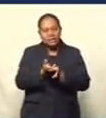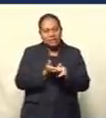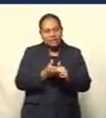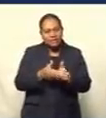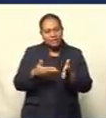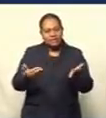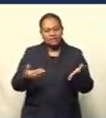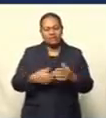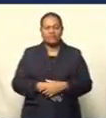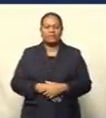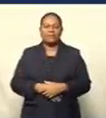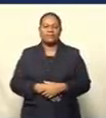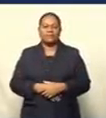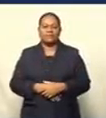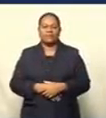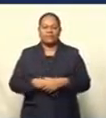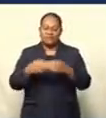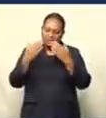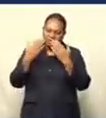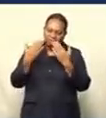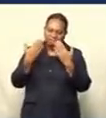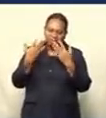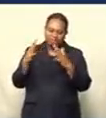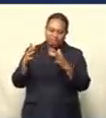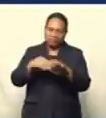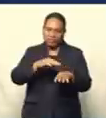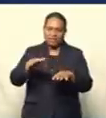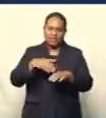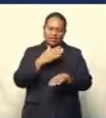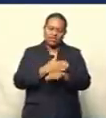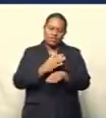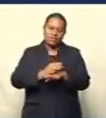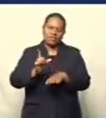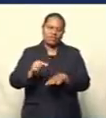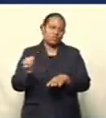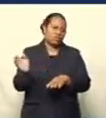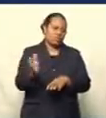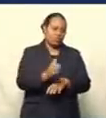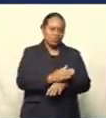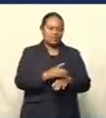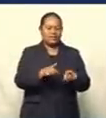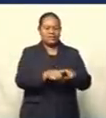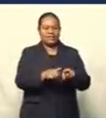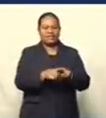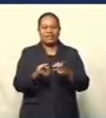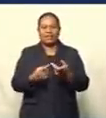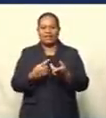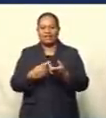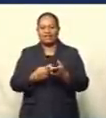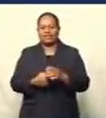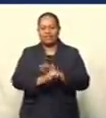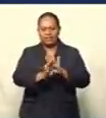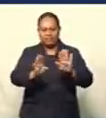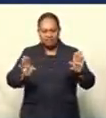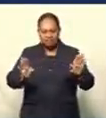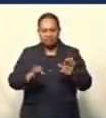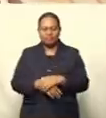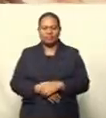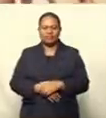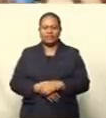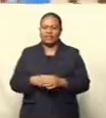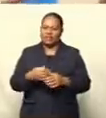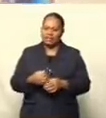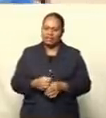and we're just really proud of the work that they're doing, along with everyone else that's working on the front line, the immense work that they're putting in and